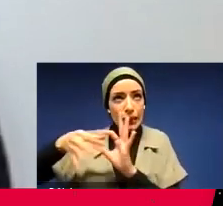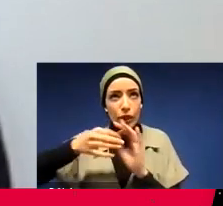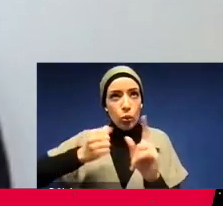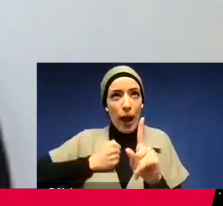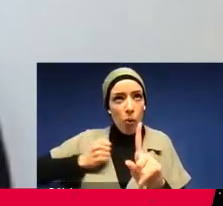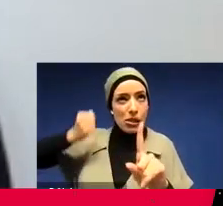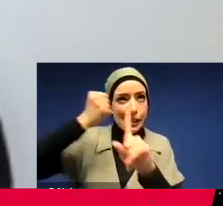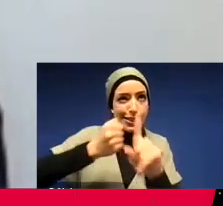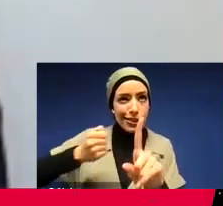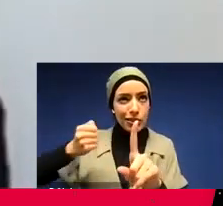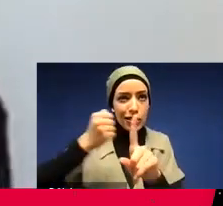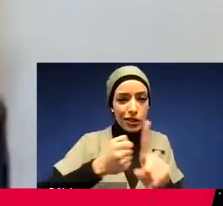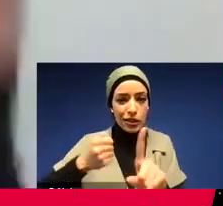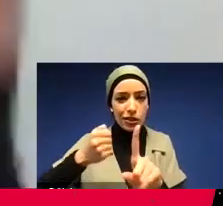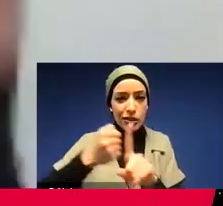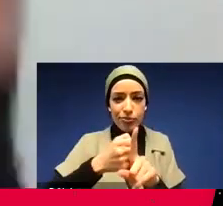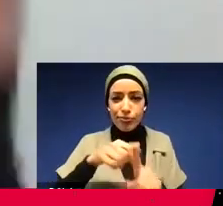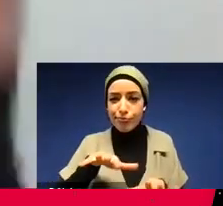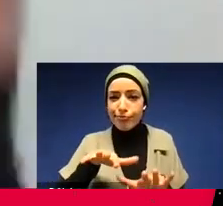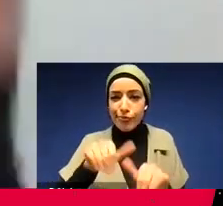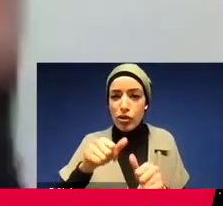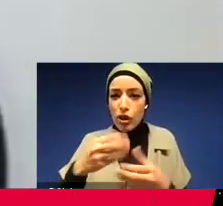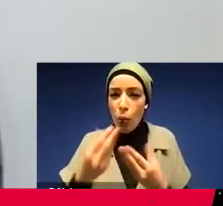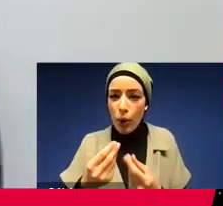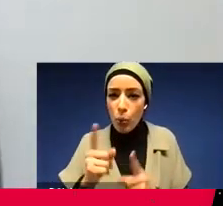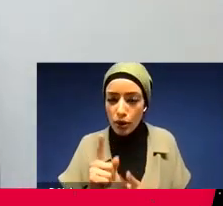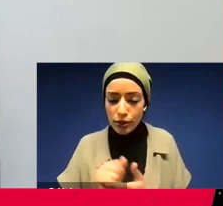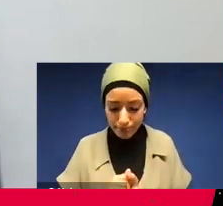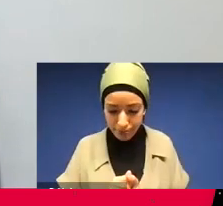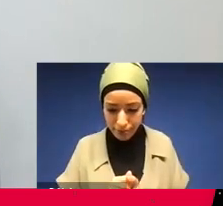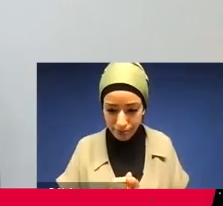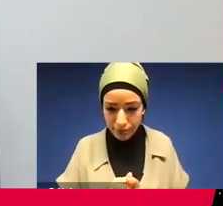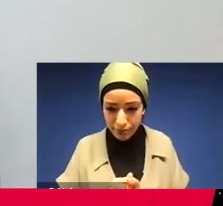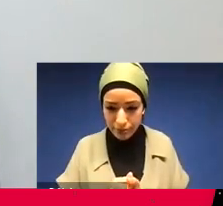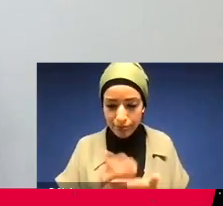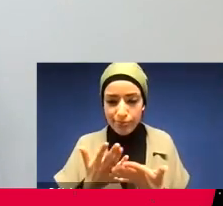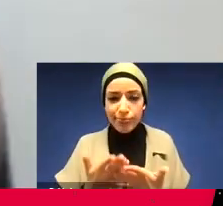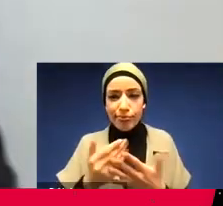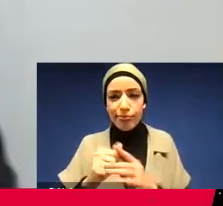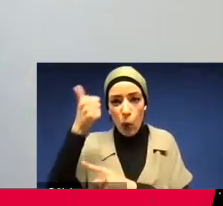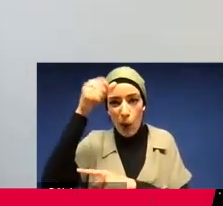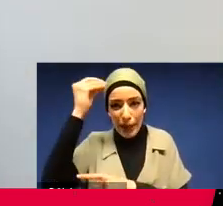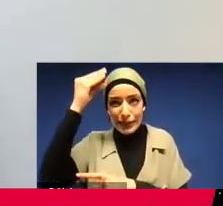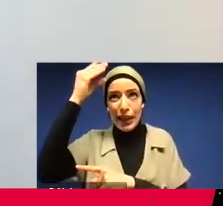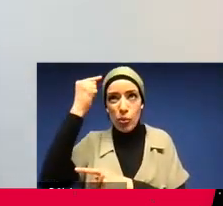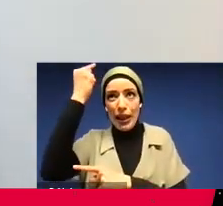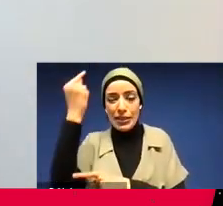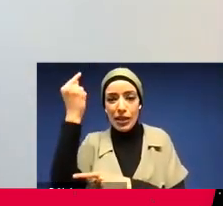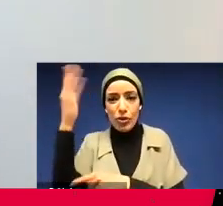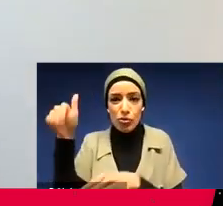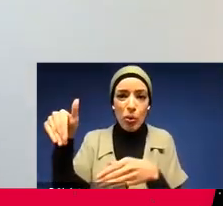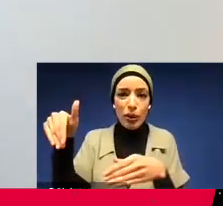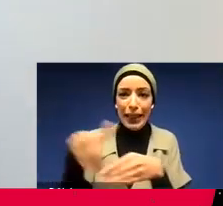that the quote unquote, the intellectuals aren't a part of mobilization. They're just sitting and they're